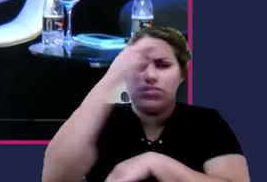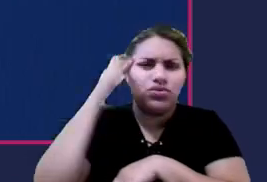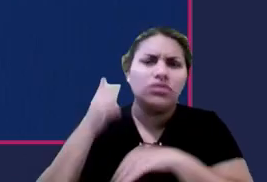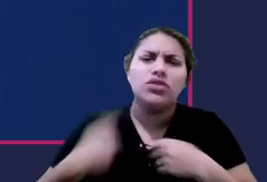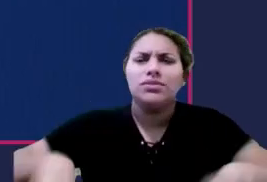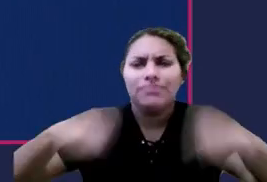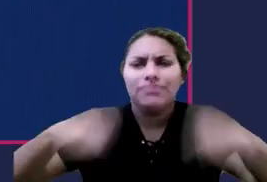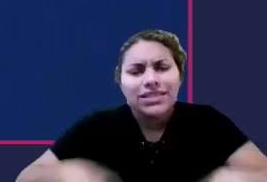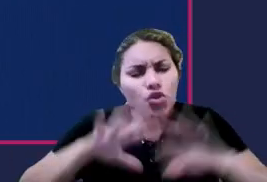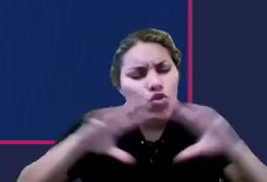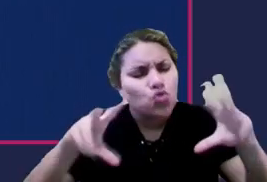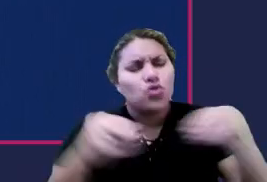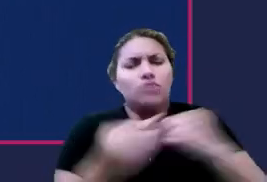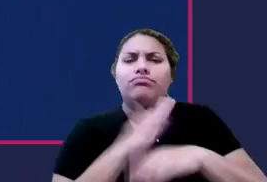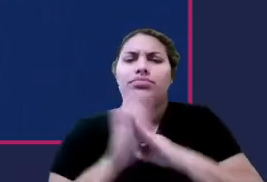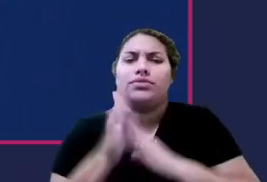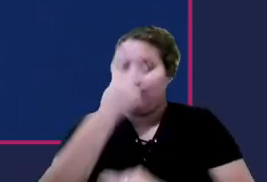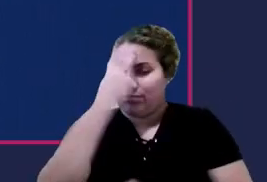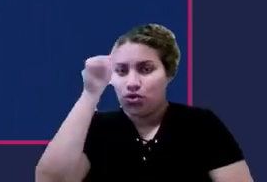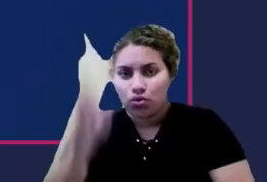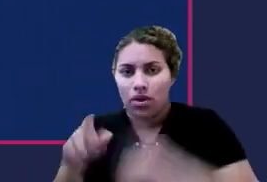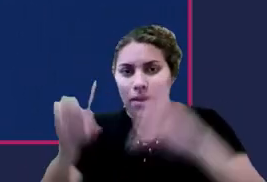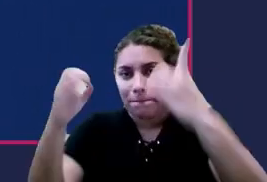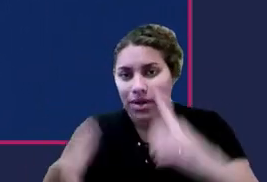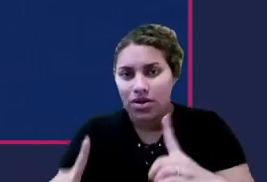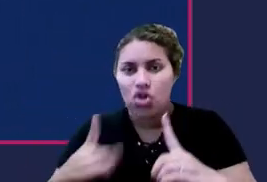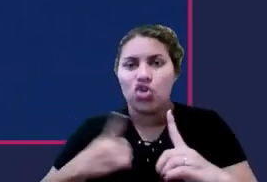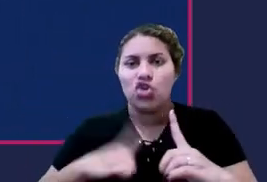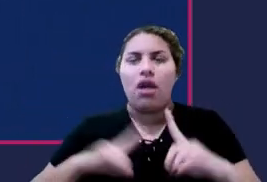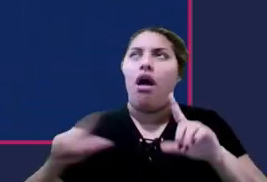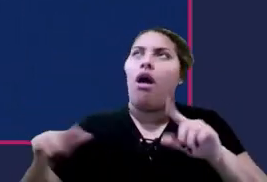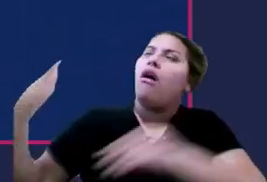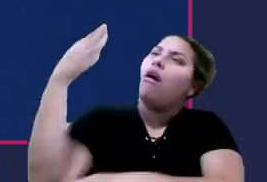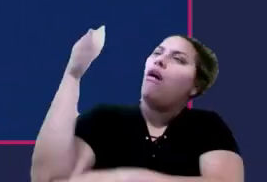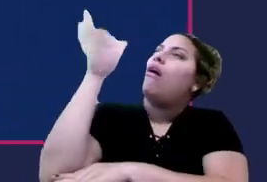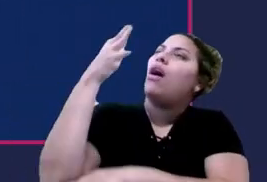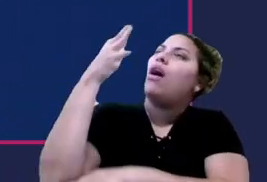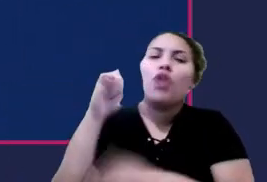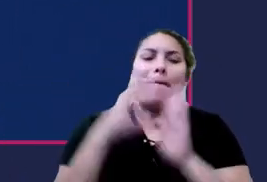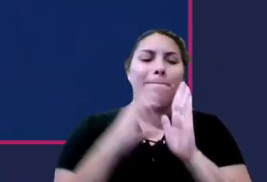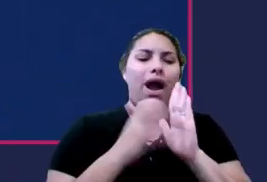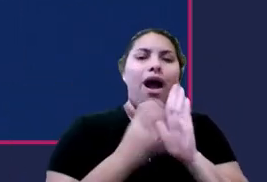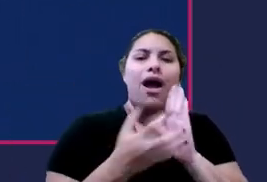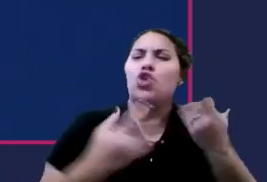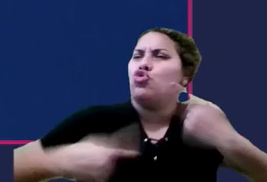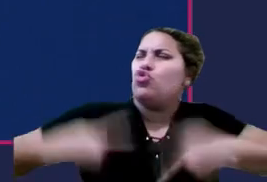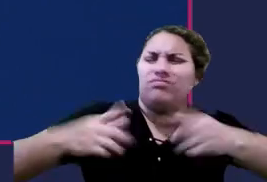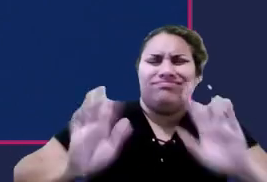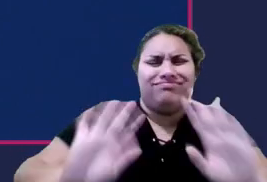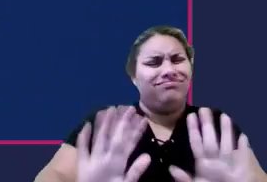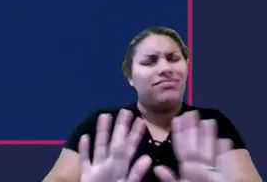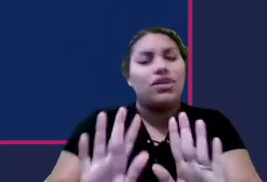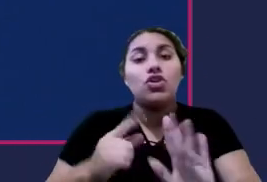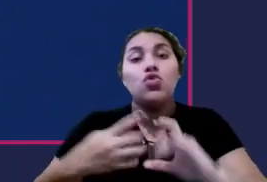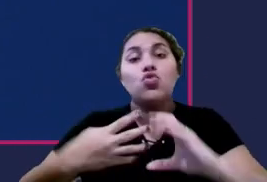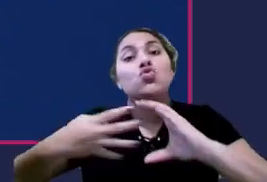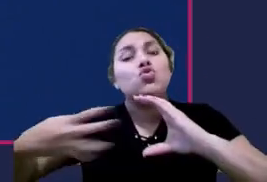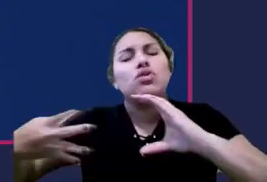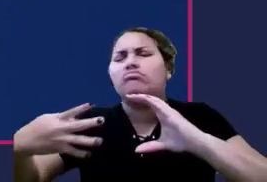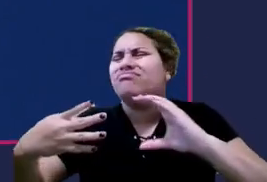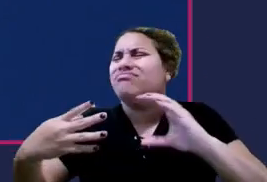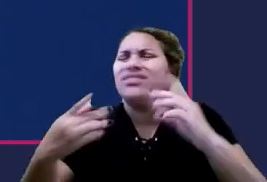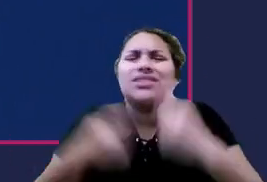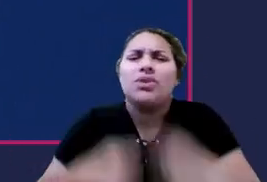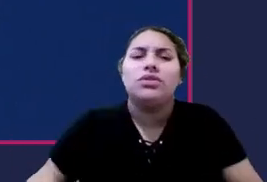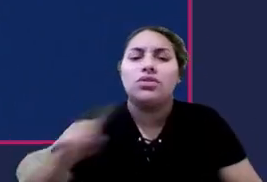union that we have and joint efforts on this stage, we can help you. I mean, people